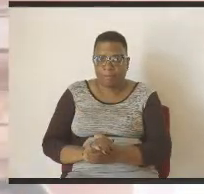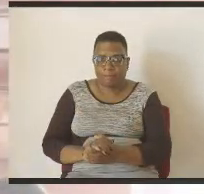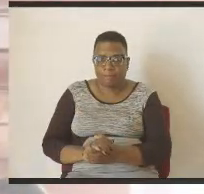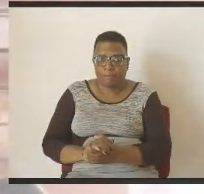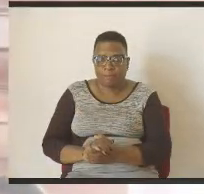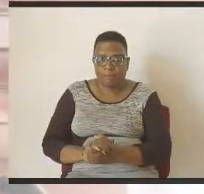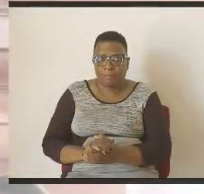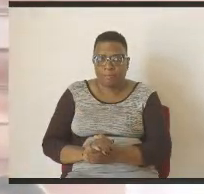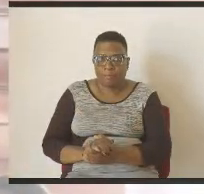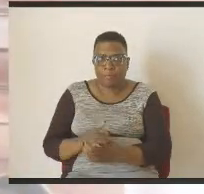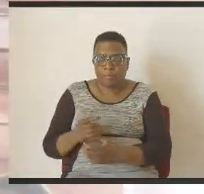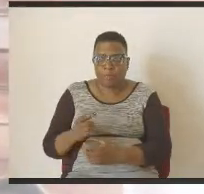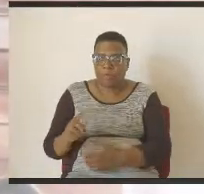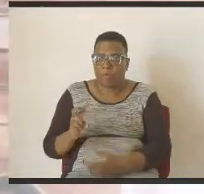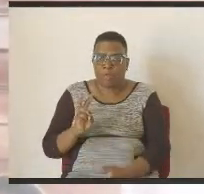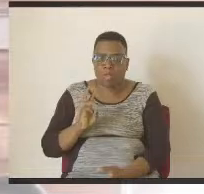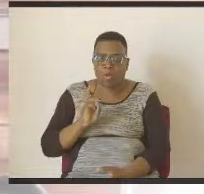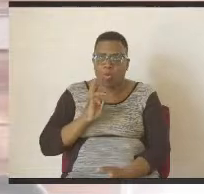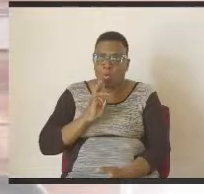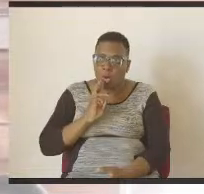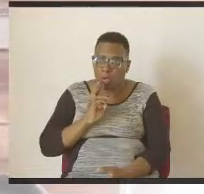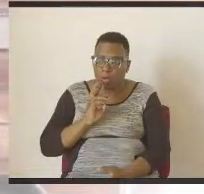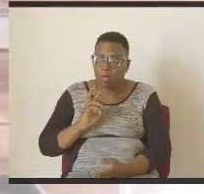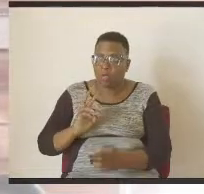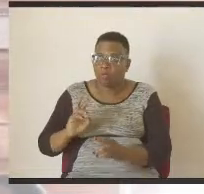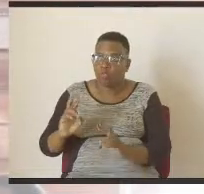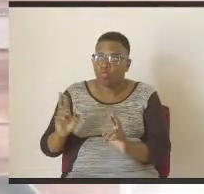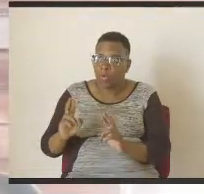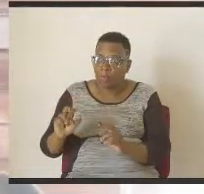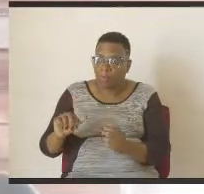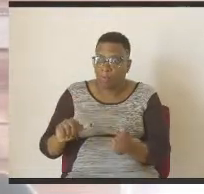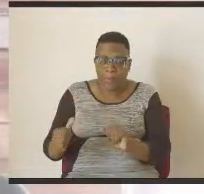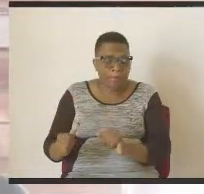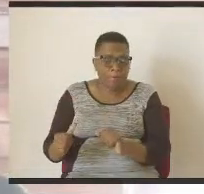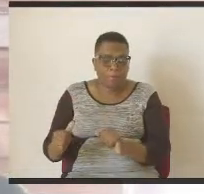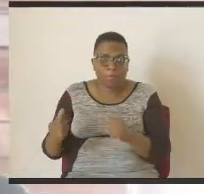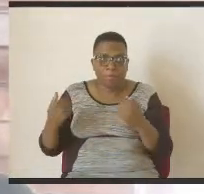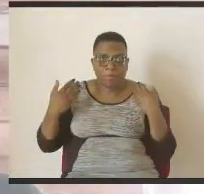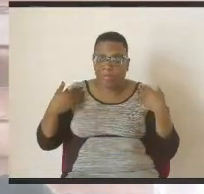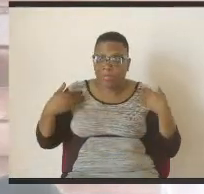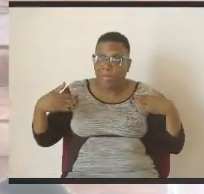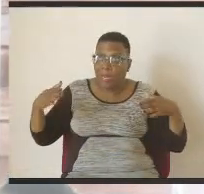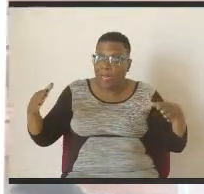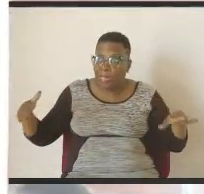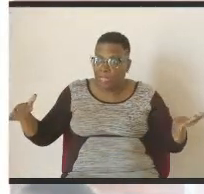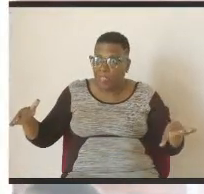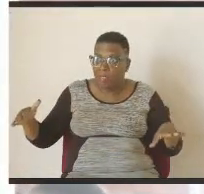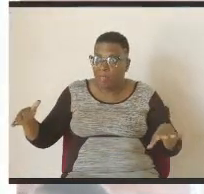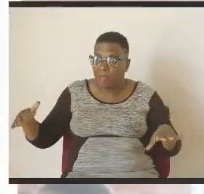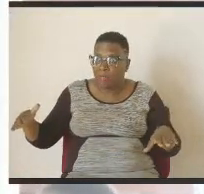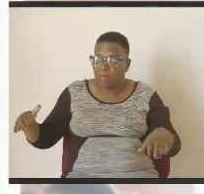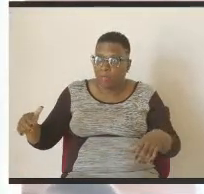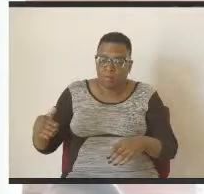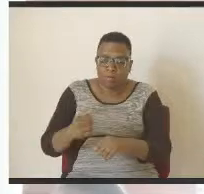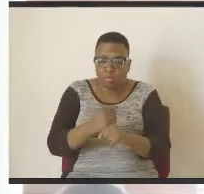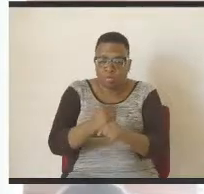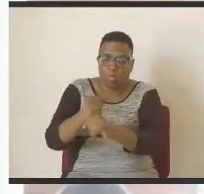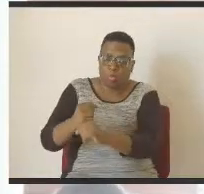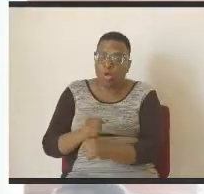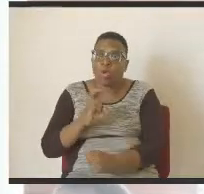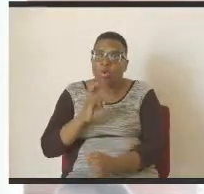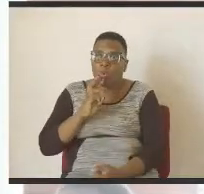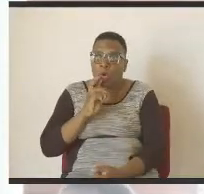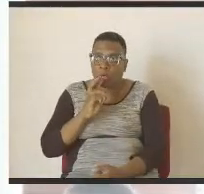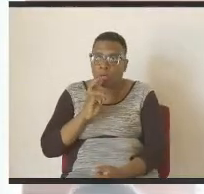The water is troubled. There are angels stirring the water this morning.